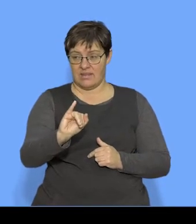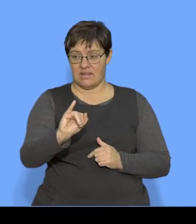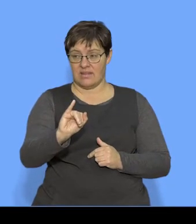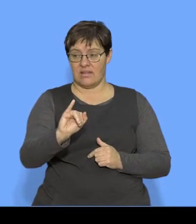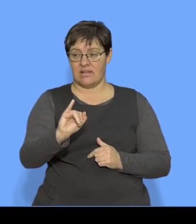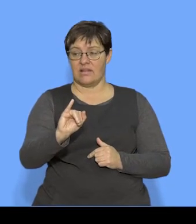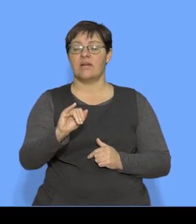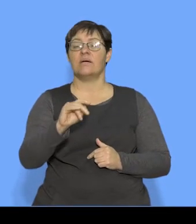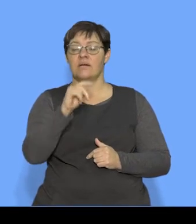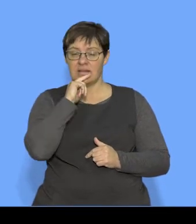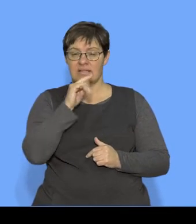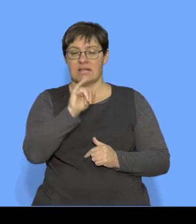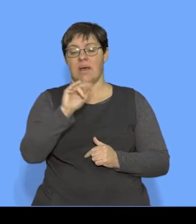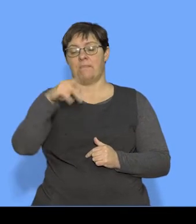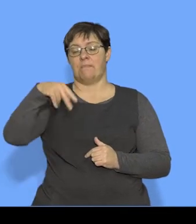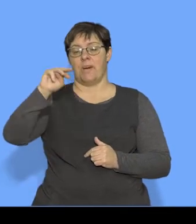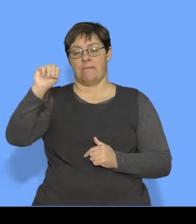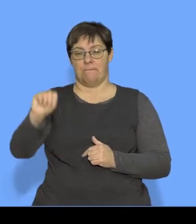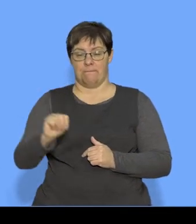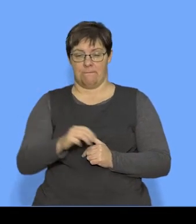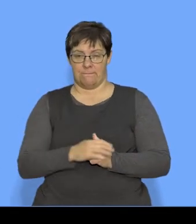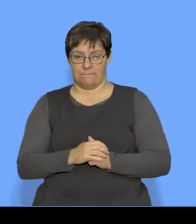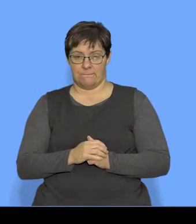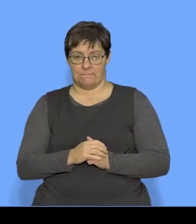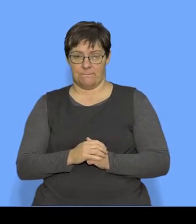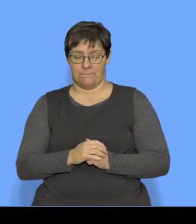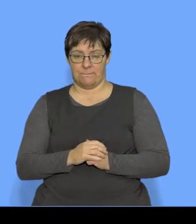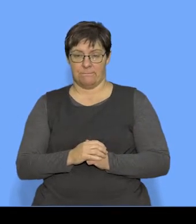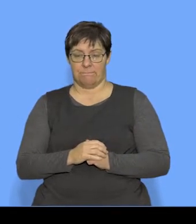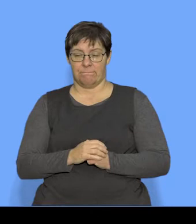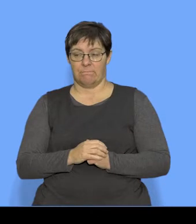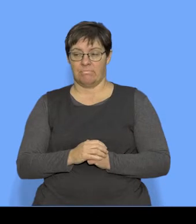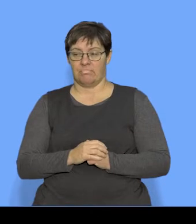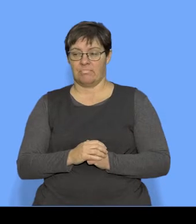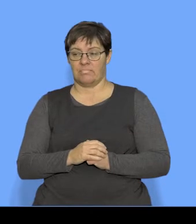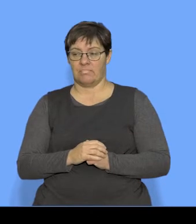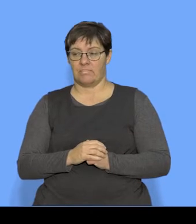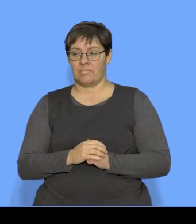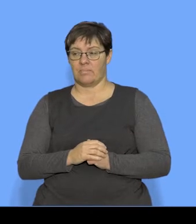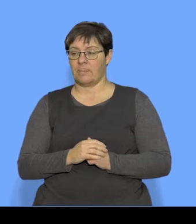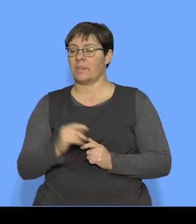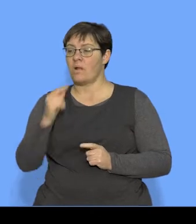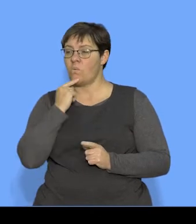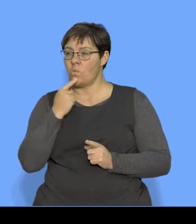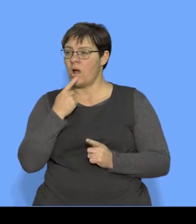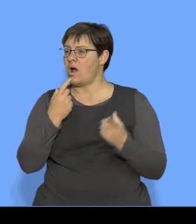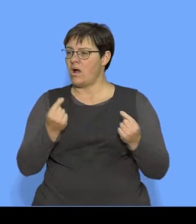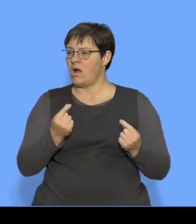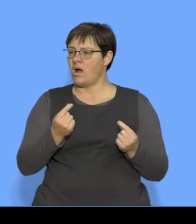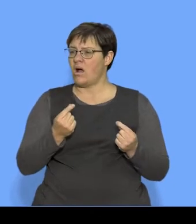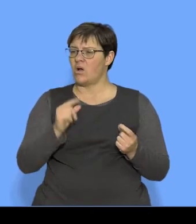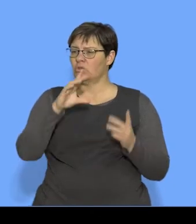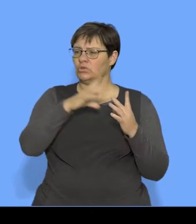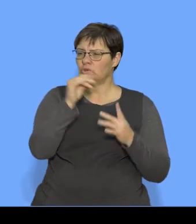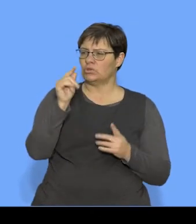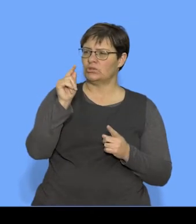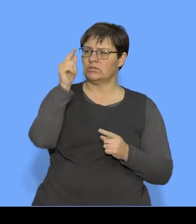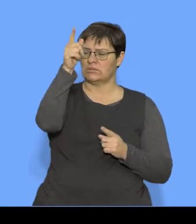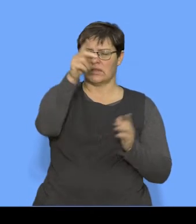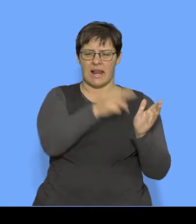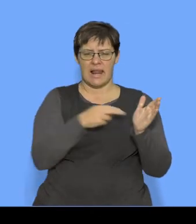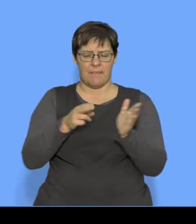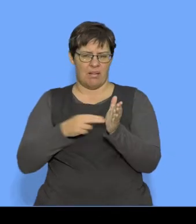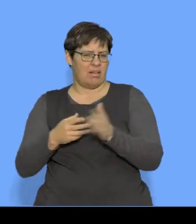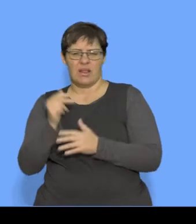FGHI, right, is a PAM. Now the order in terms of how you go with, in terms